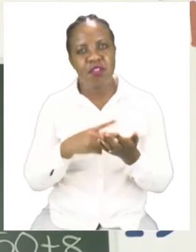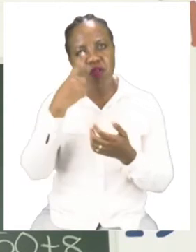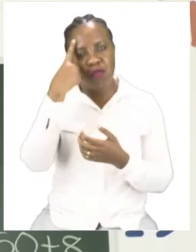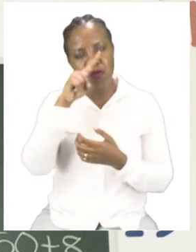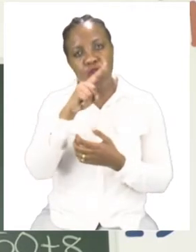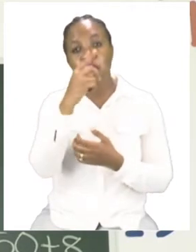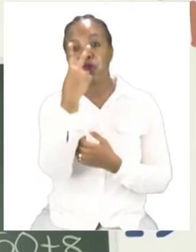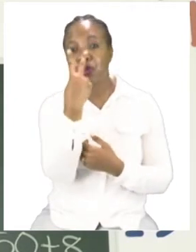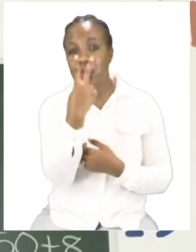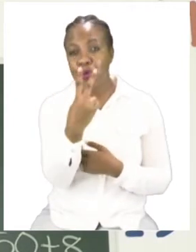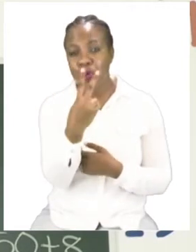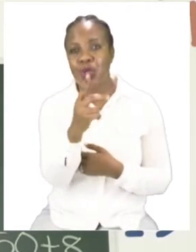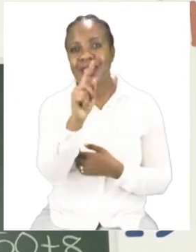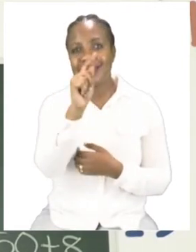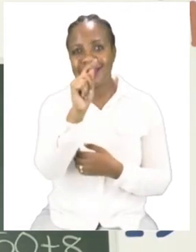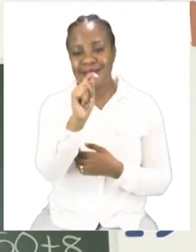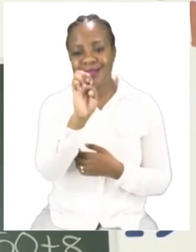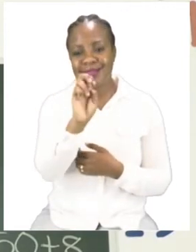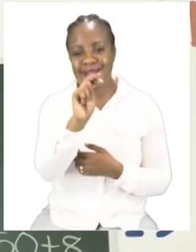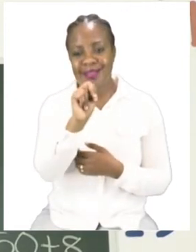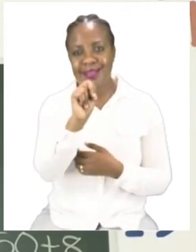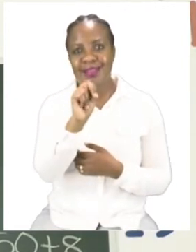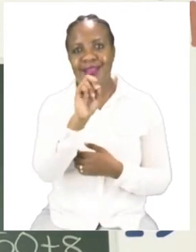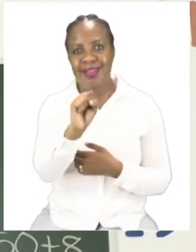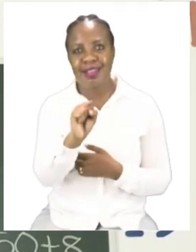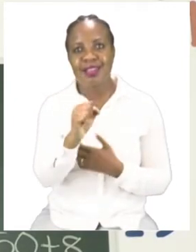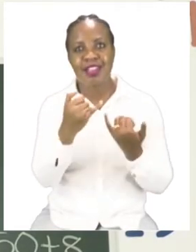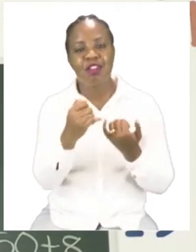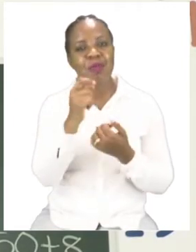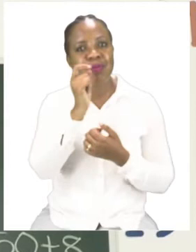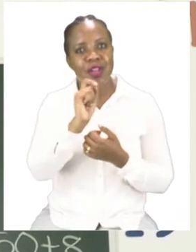write a T in the box.